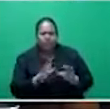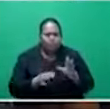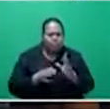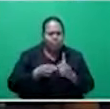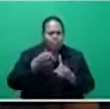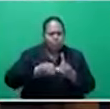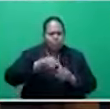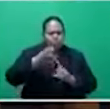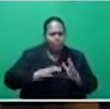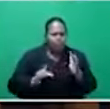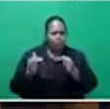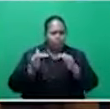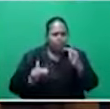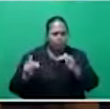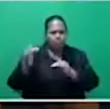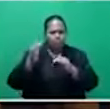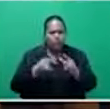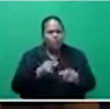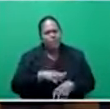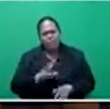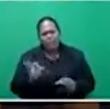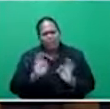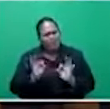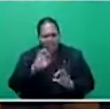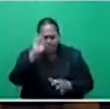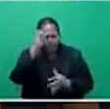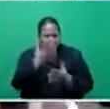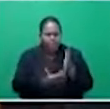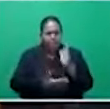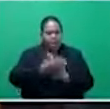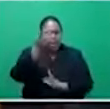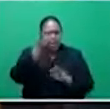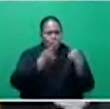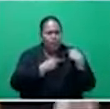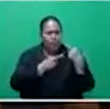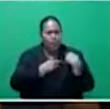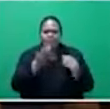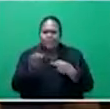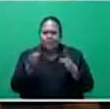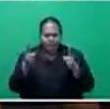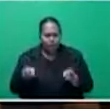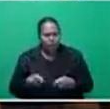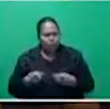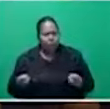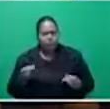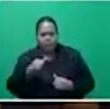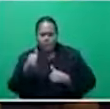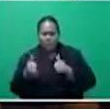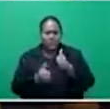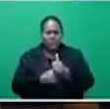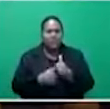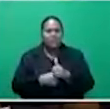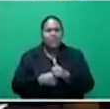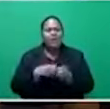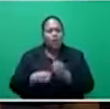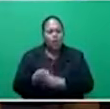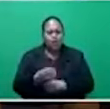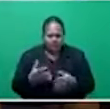with no experience on higher role. Some had only occupied HR assistant and HR office rank up till